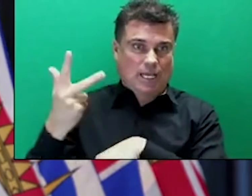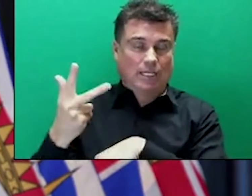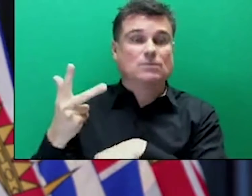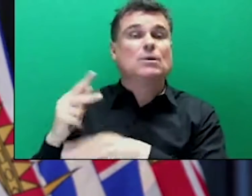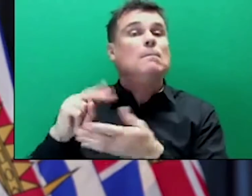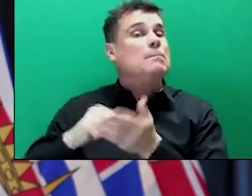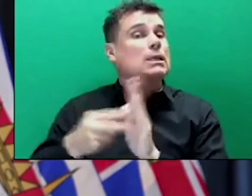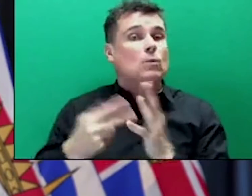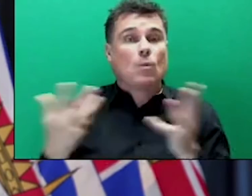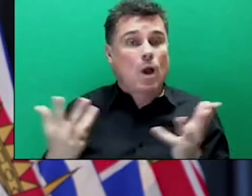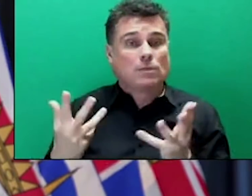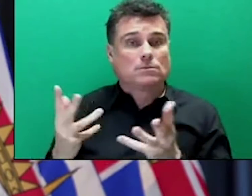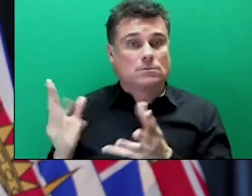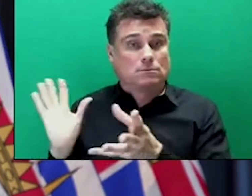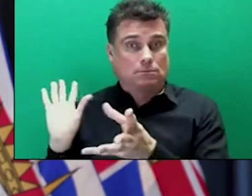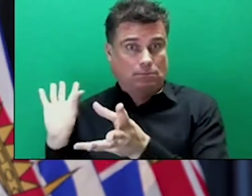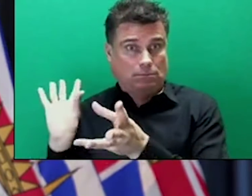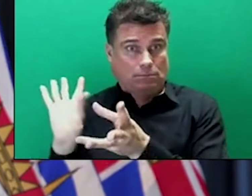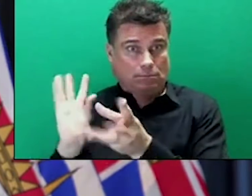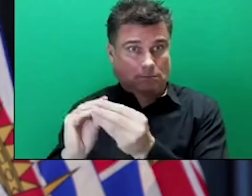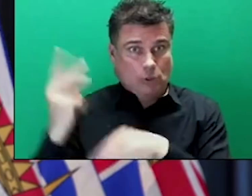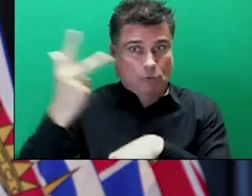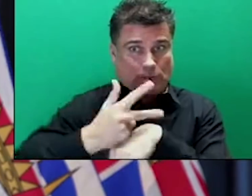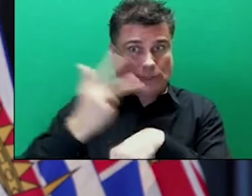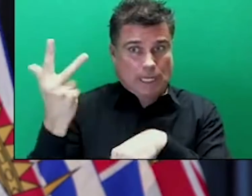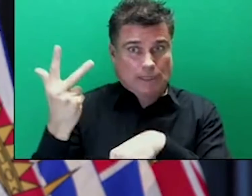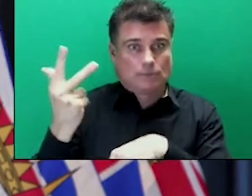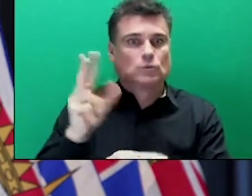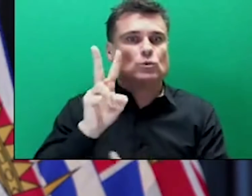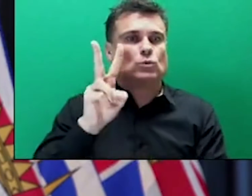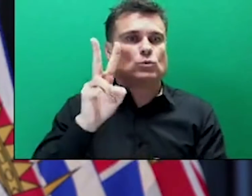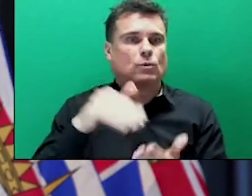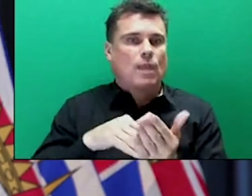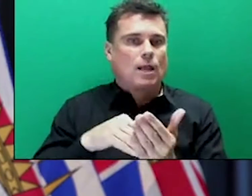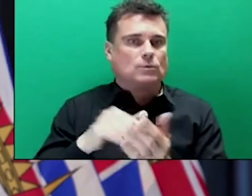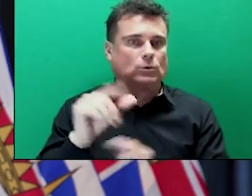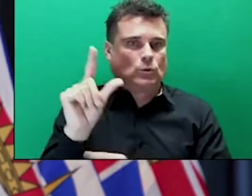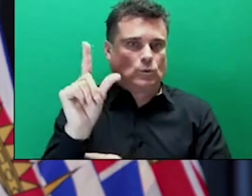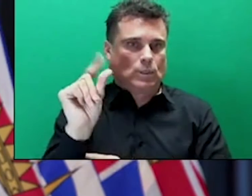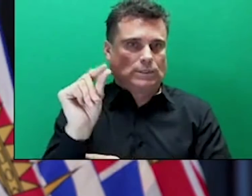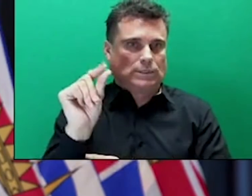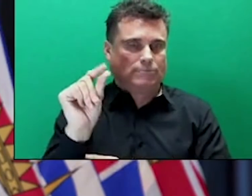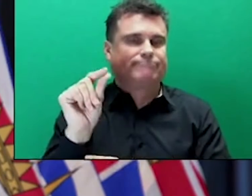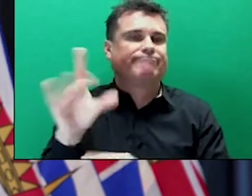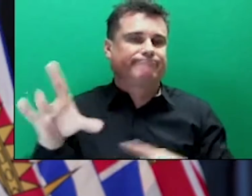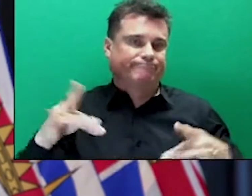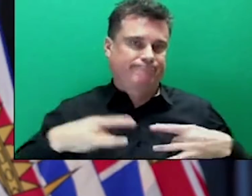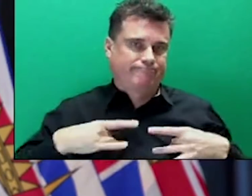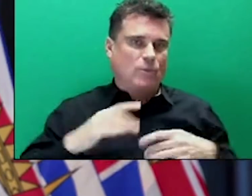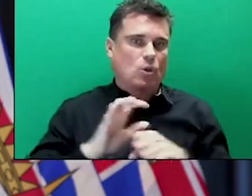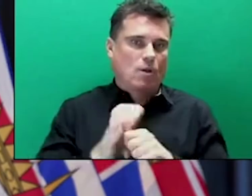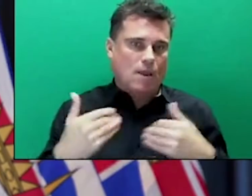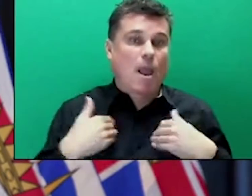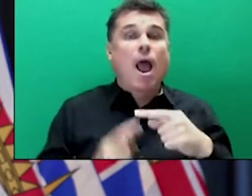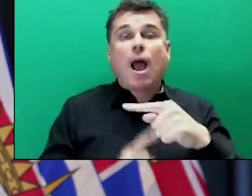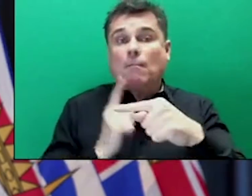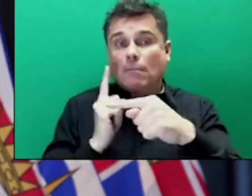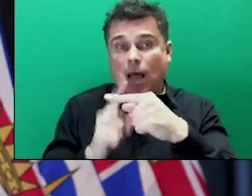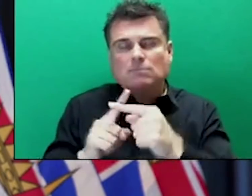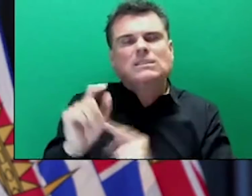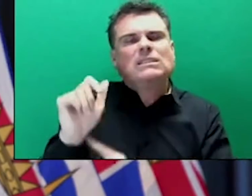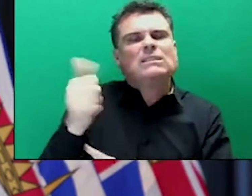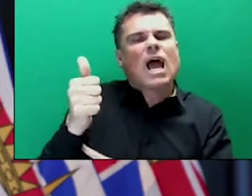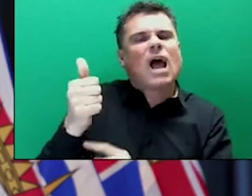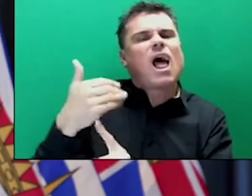for the last 3 days to 2,020 new cases, 10 of whom were epidemiologically linked, bringing our total in British Columbia